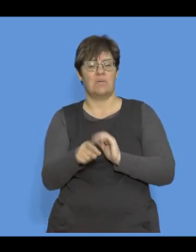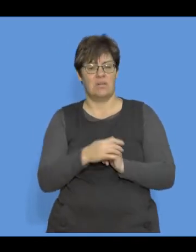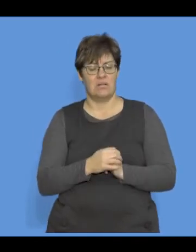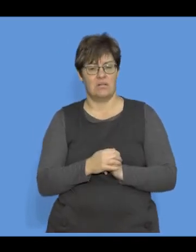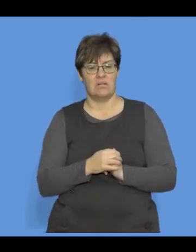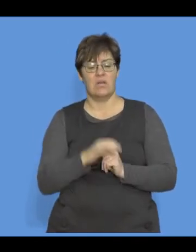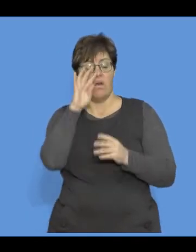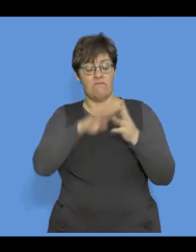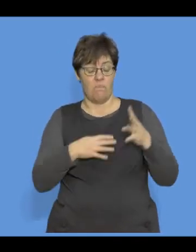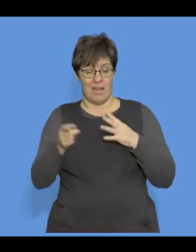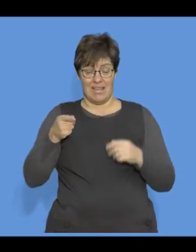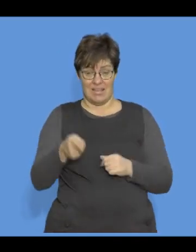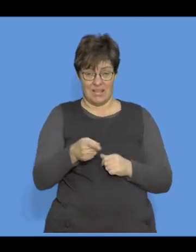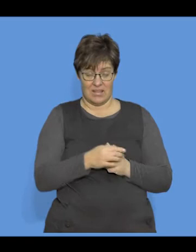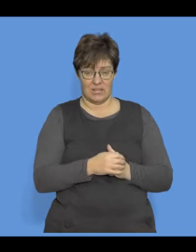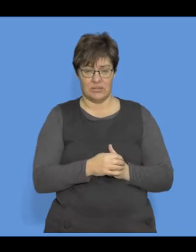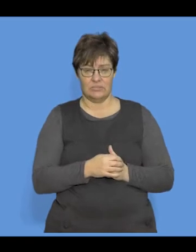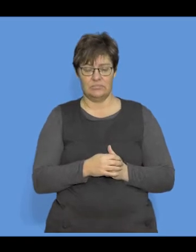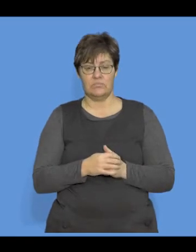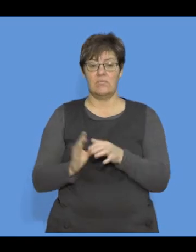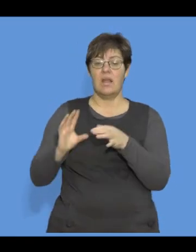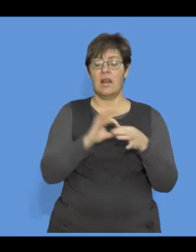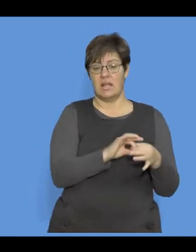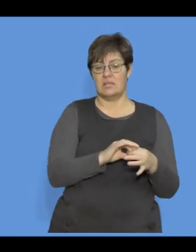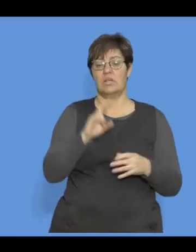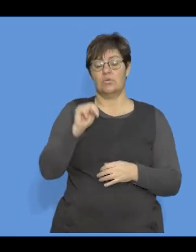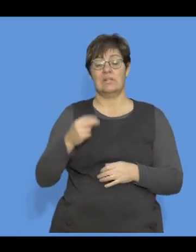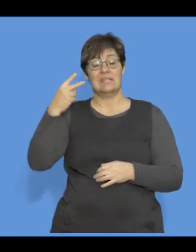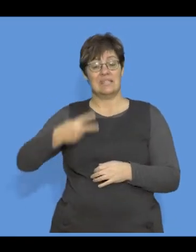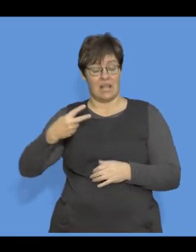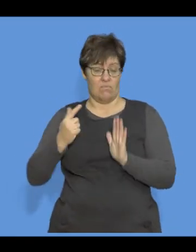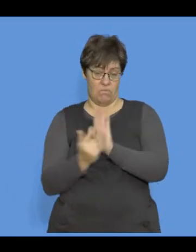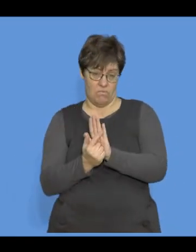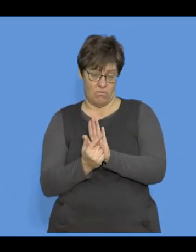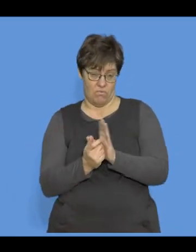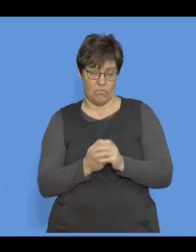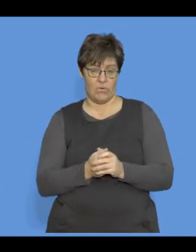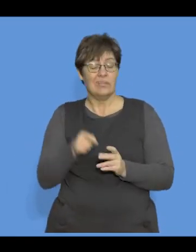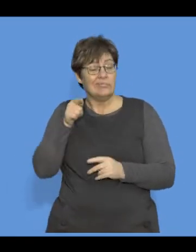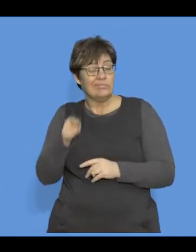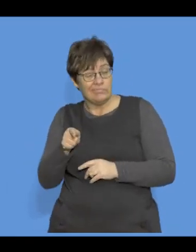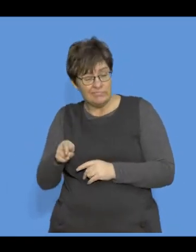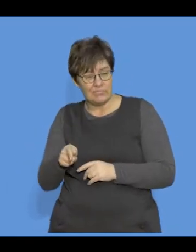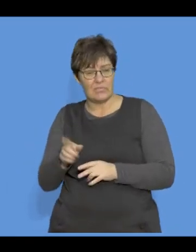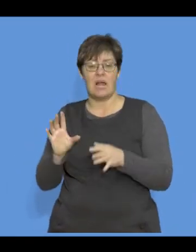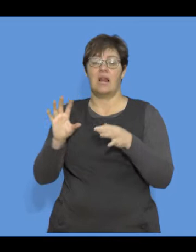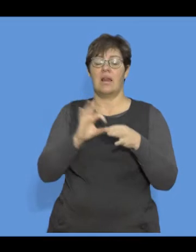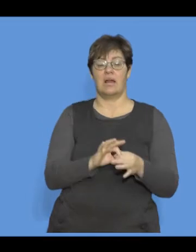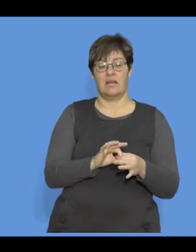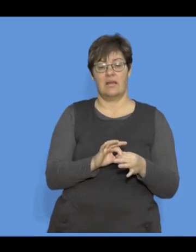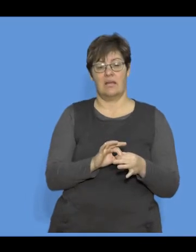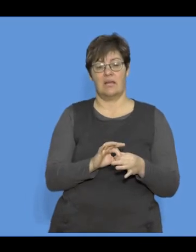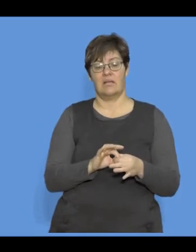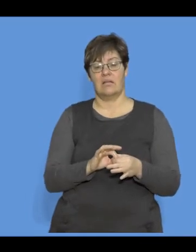formula here is linked to Newton's second law. This formula here is linked to the